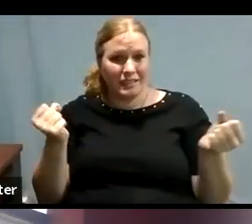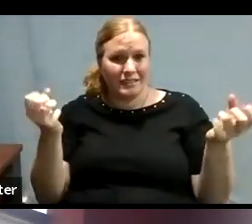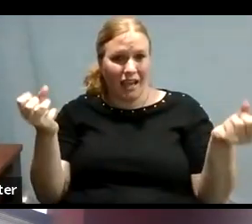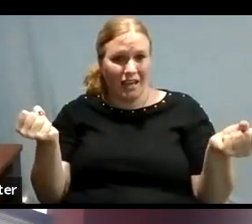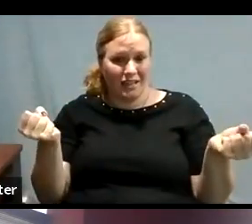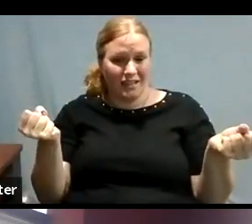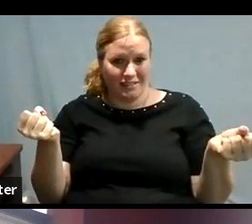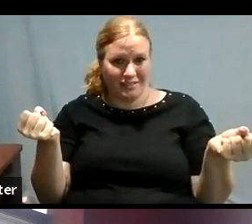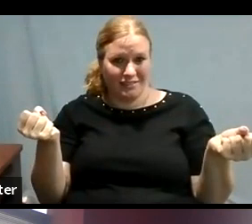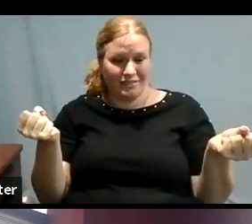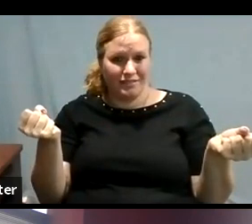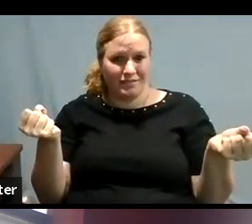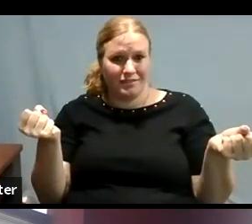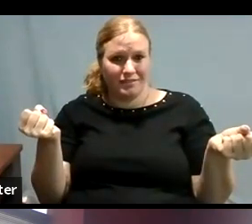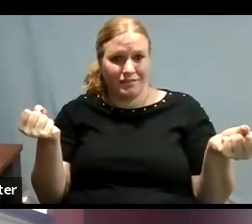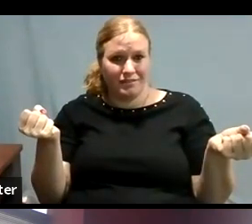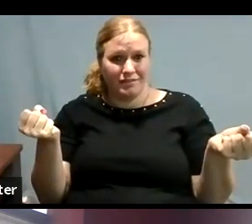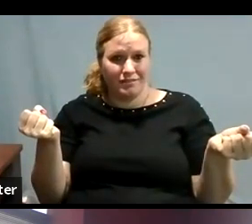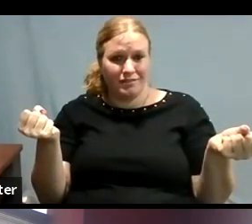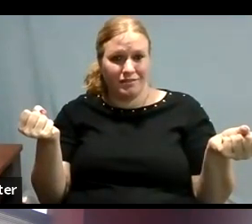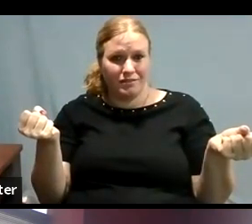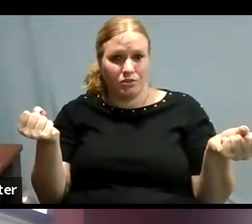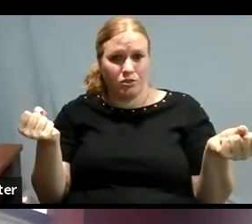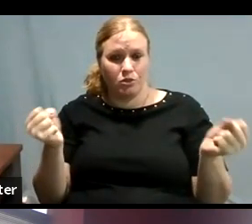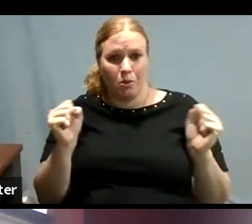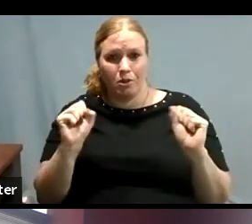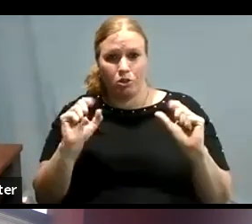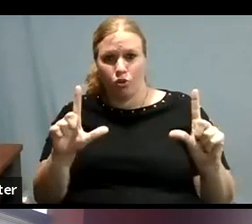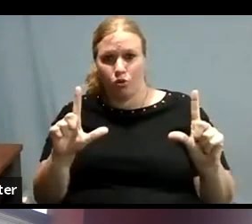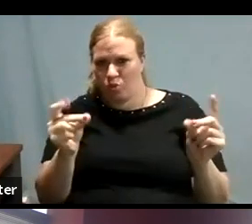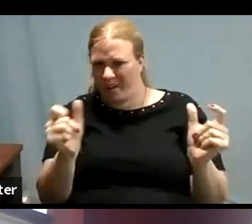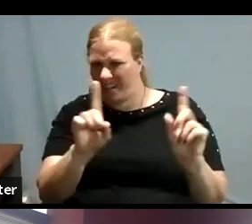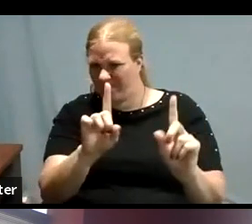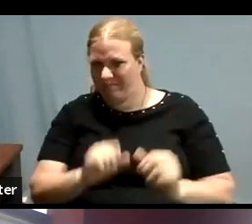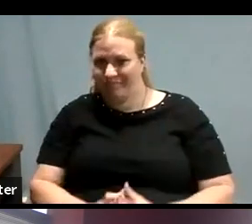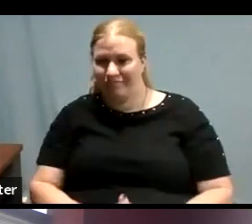if I'm sharing my screen. So I'll just share this with you quickly.